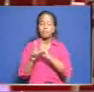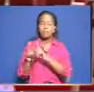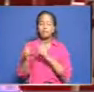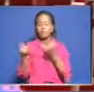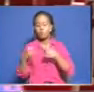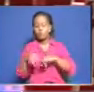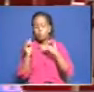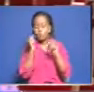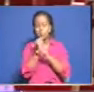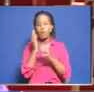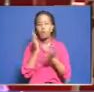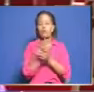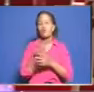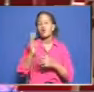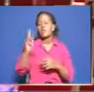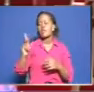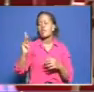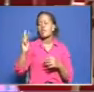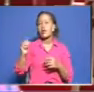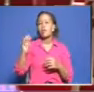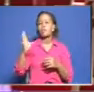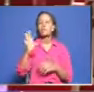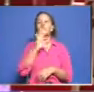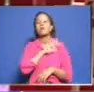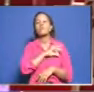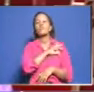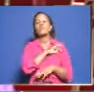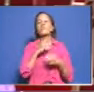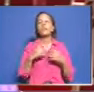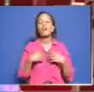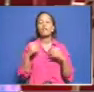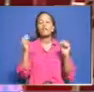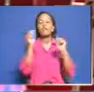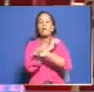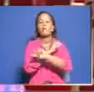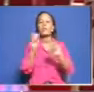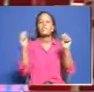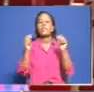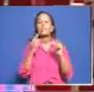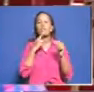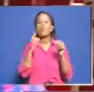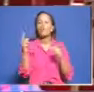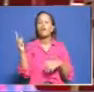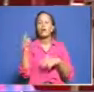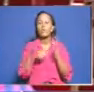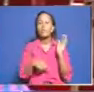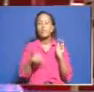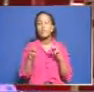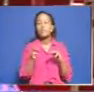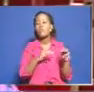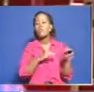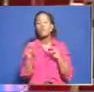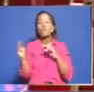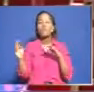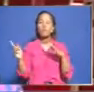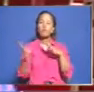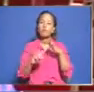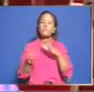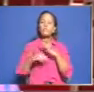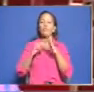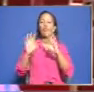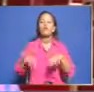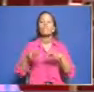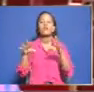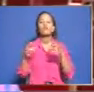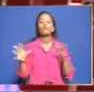back KMC back to profitability, President directed that it moves from the Ministry of Agriculture and be under the Ministry